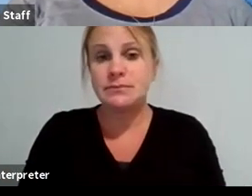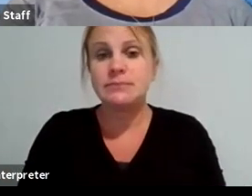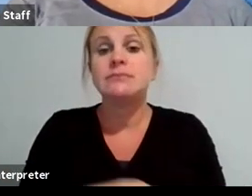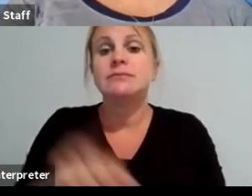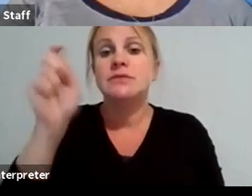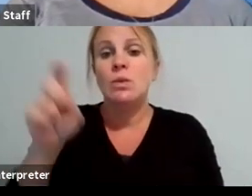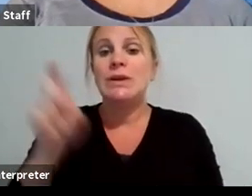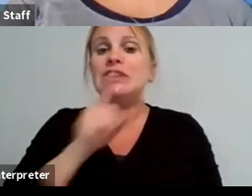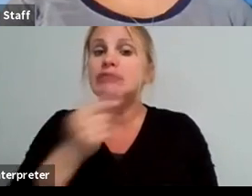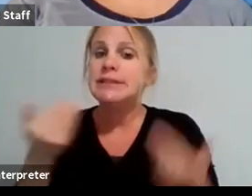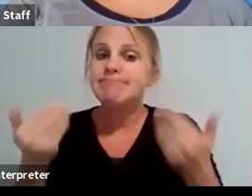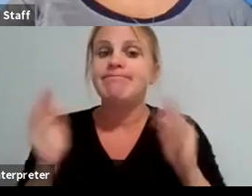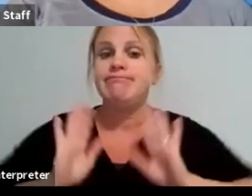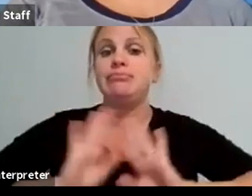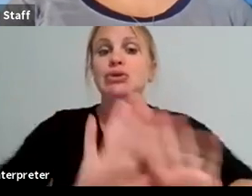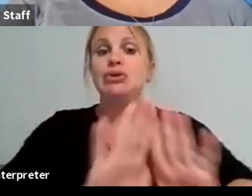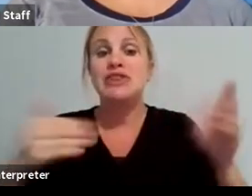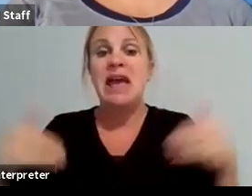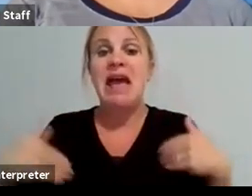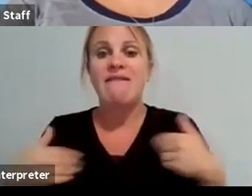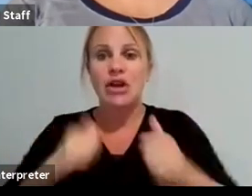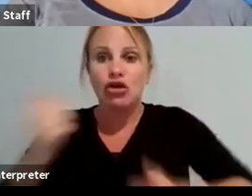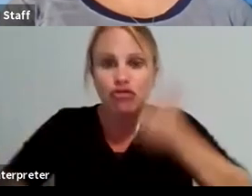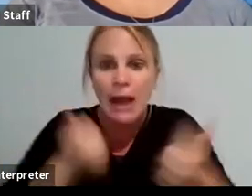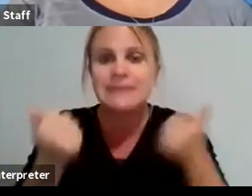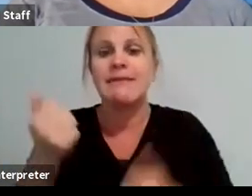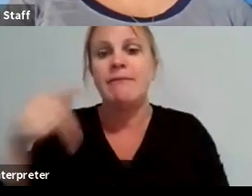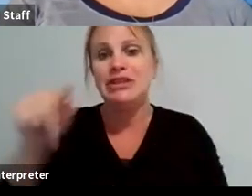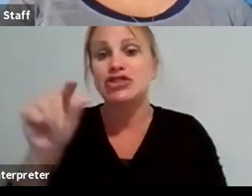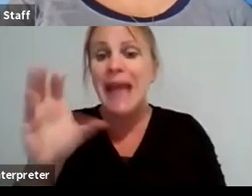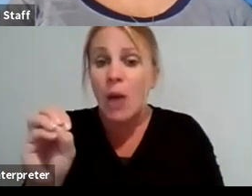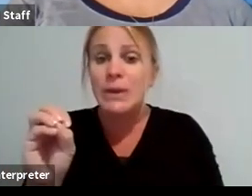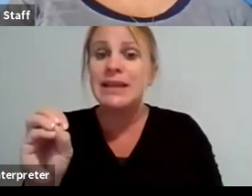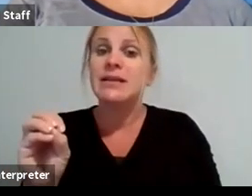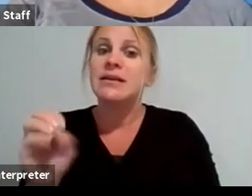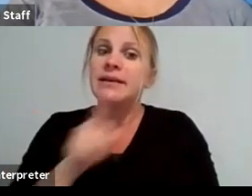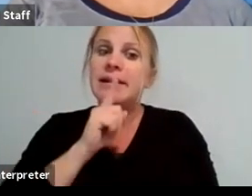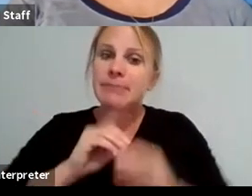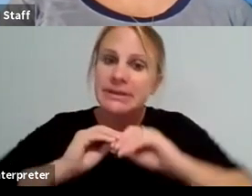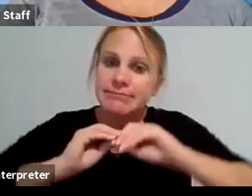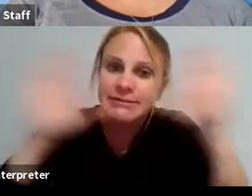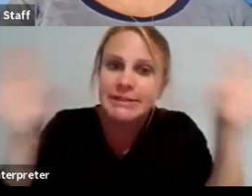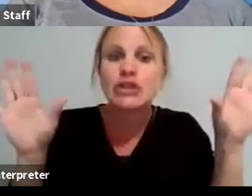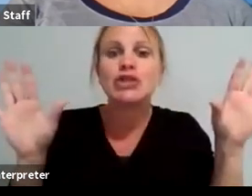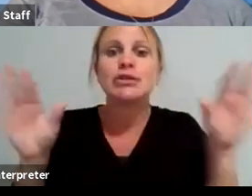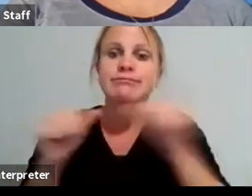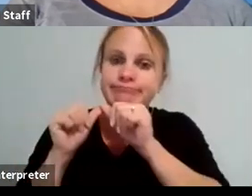to really push forward to have a progressive Prince George's County and move to be transformative, sustainable,